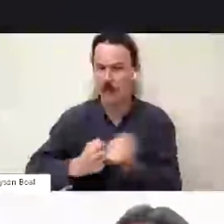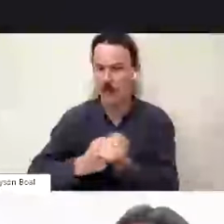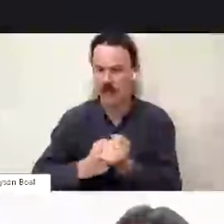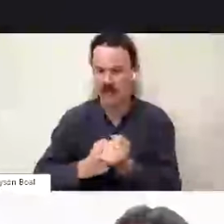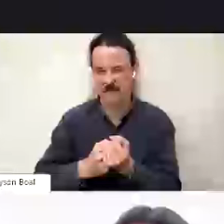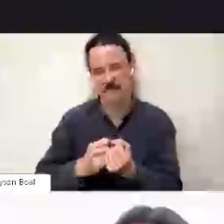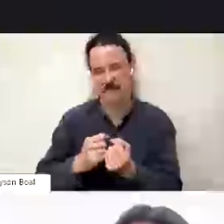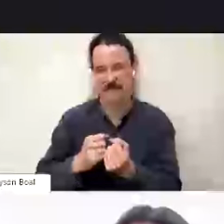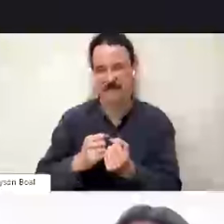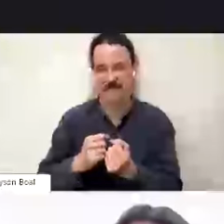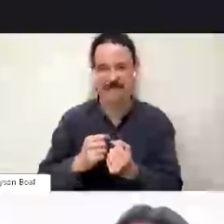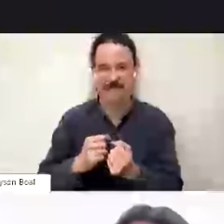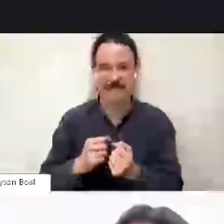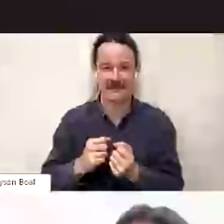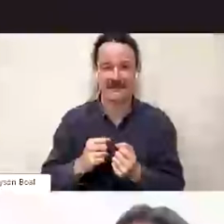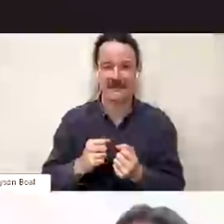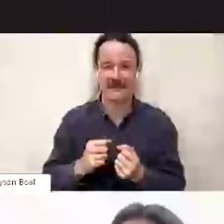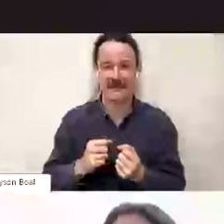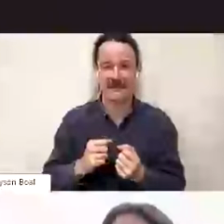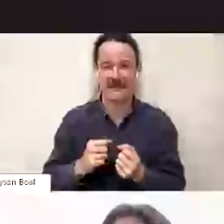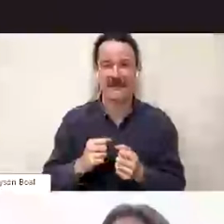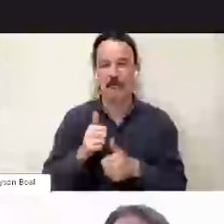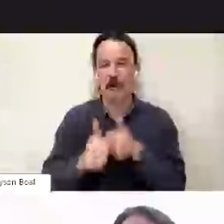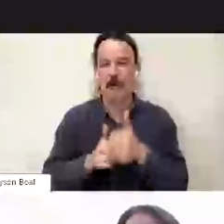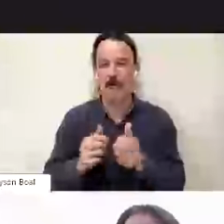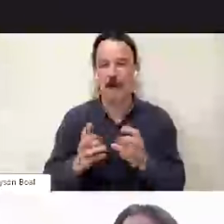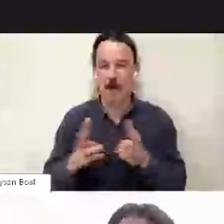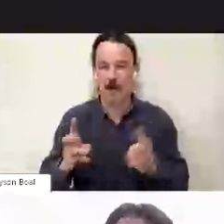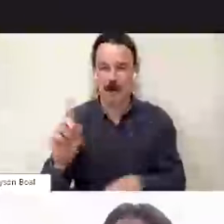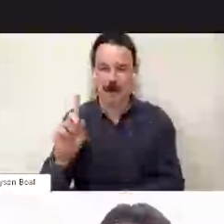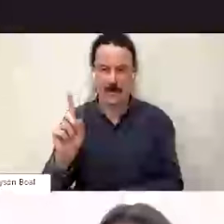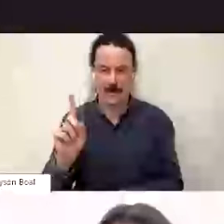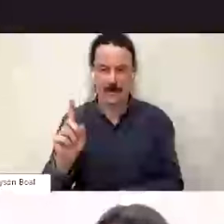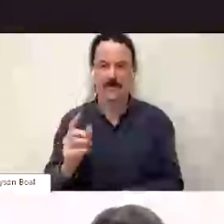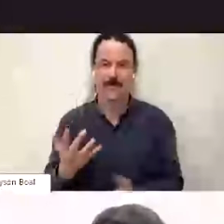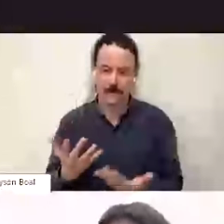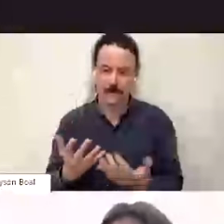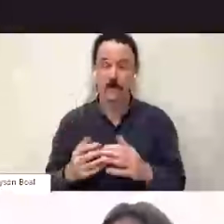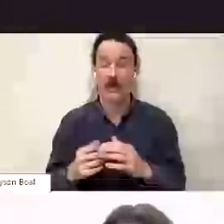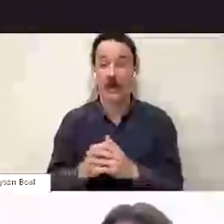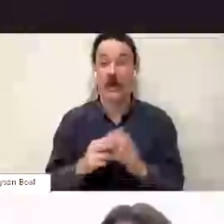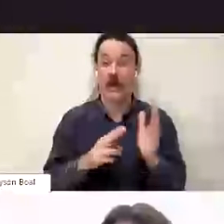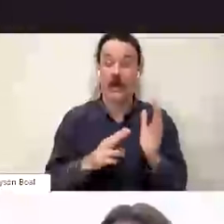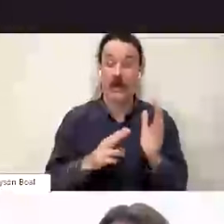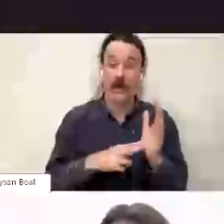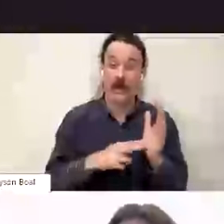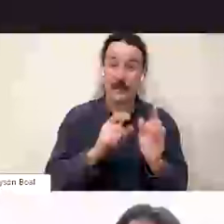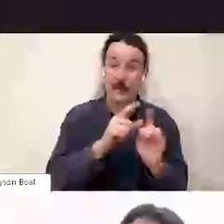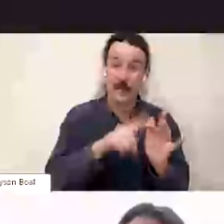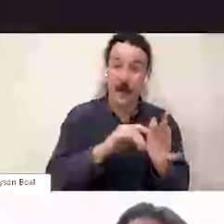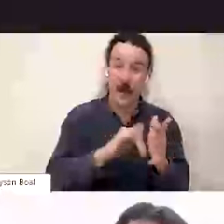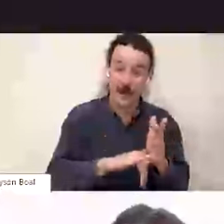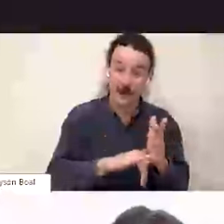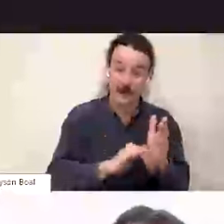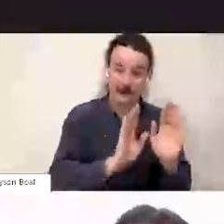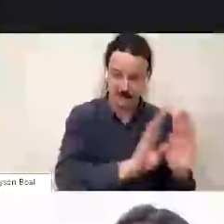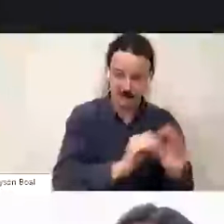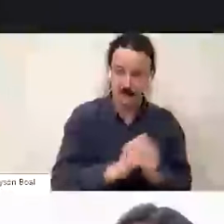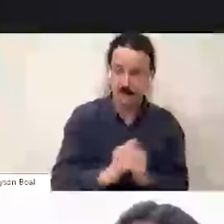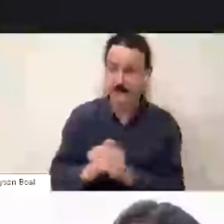how we reach people, how we make sure that between mainstream services and the NDIS, that there's no gap in between. I'm